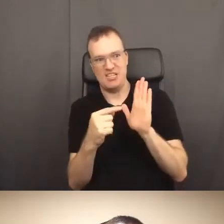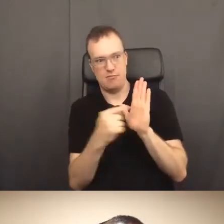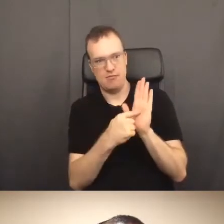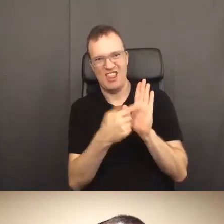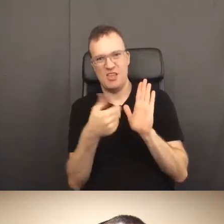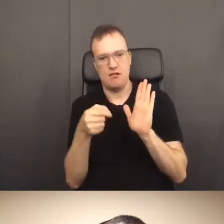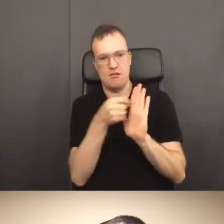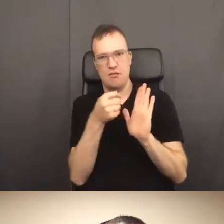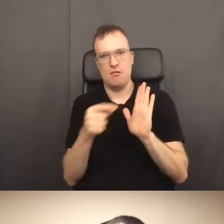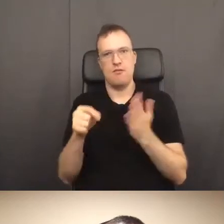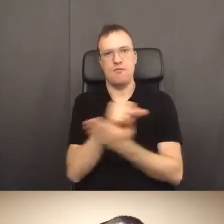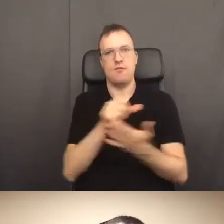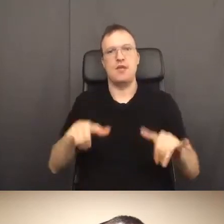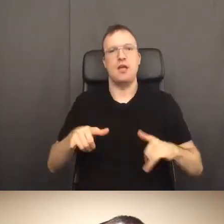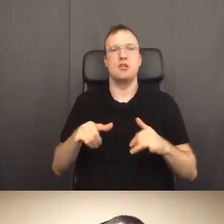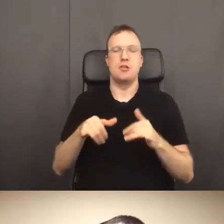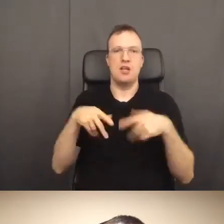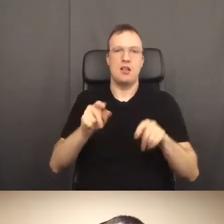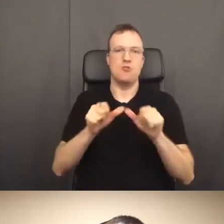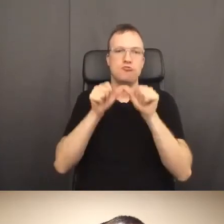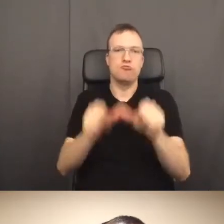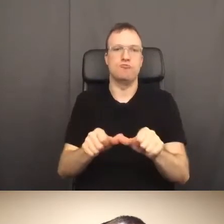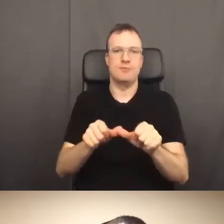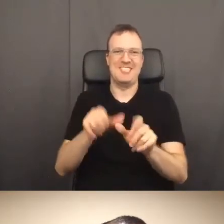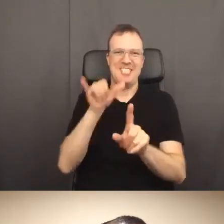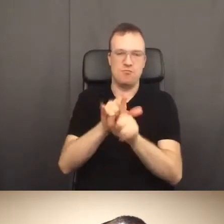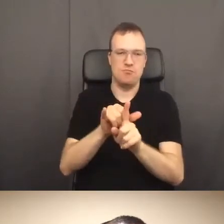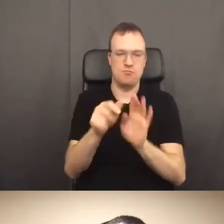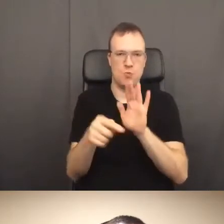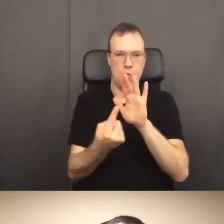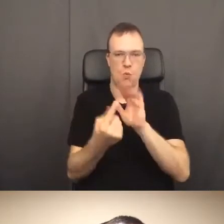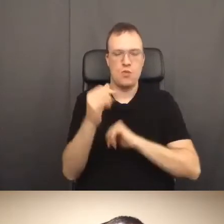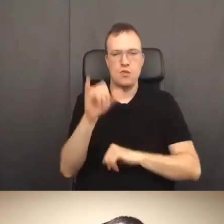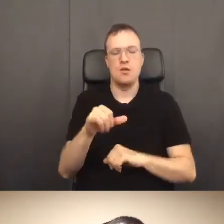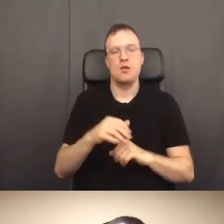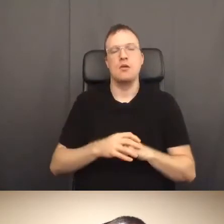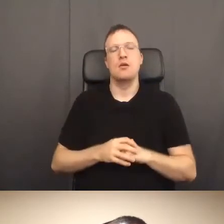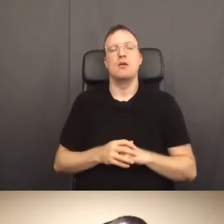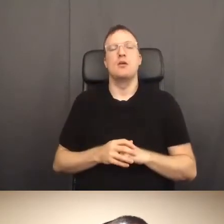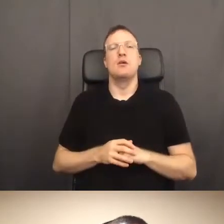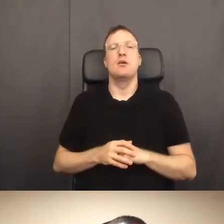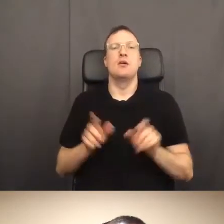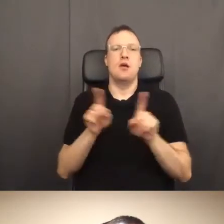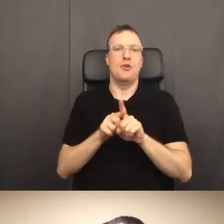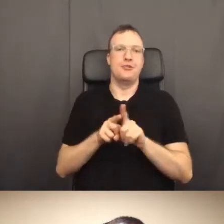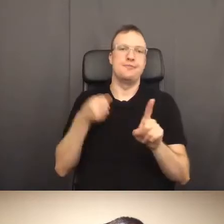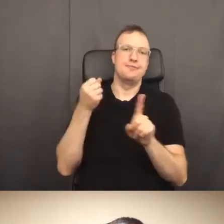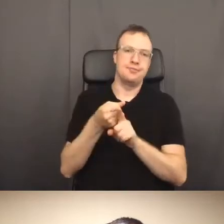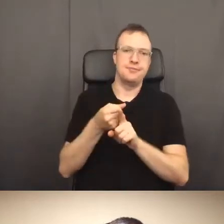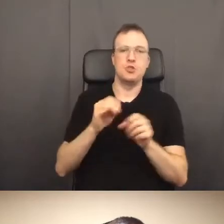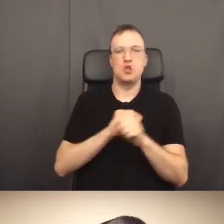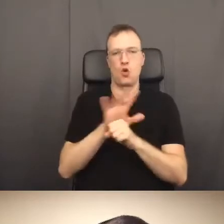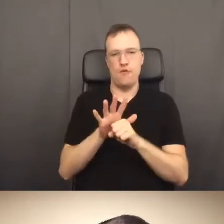the continuation of solitary confinement. And now, unfortunately, as I mentioned before, we've been hit with this COVID